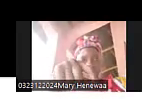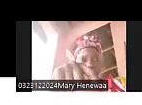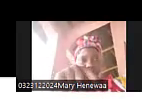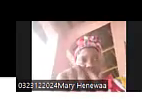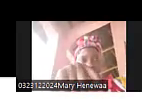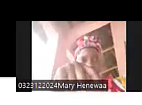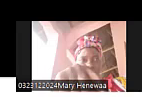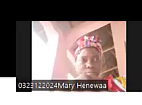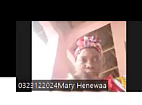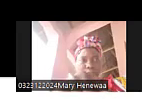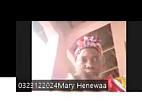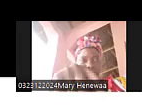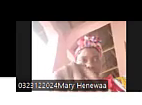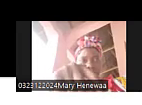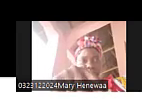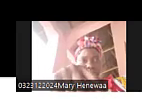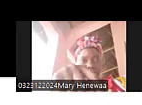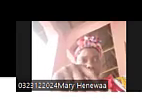R.